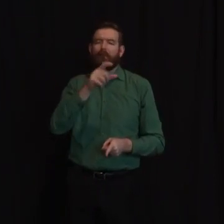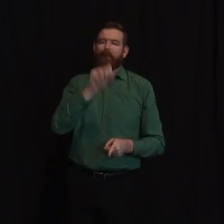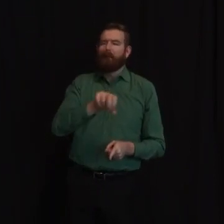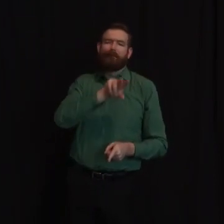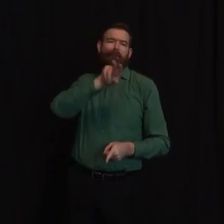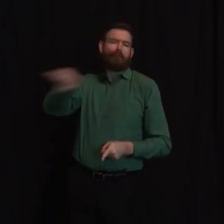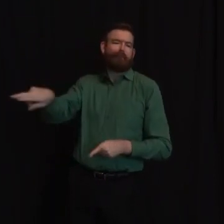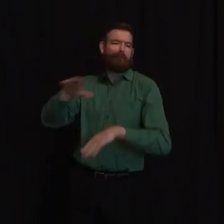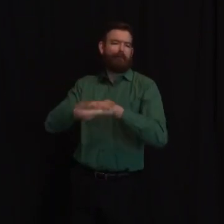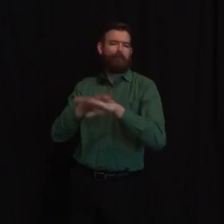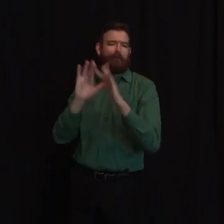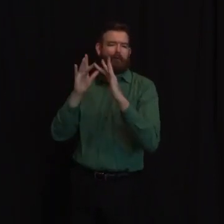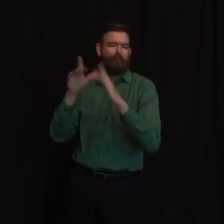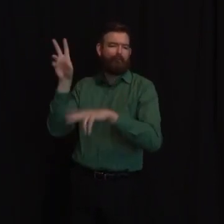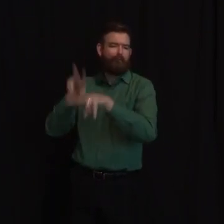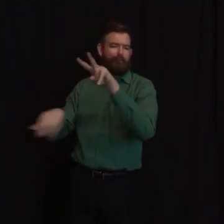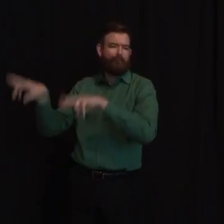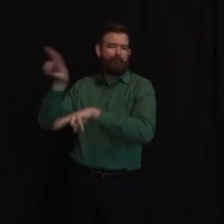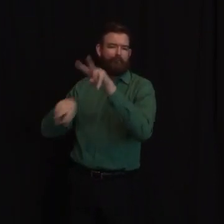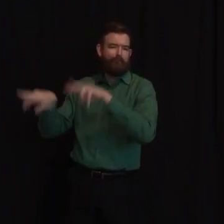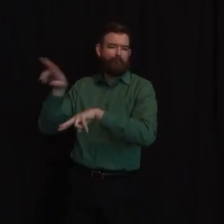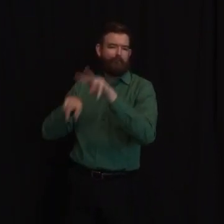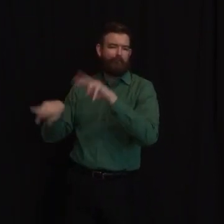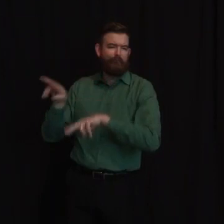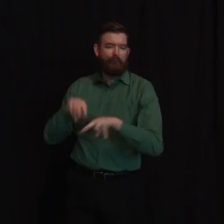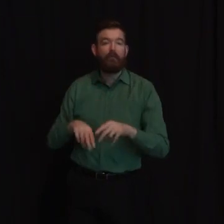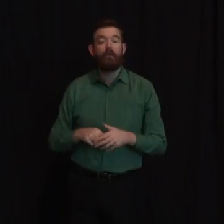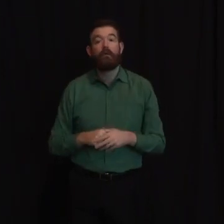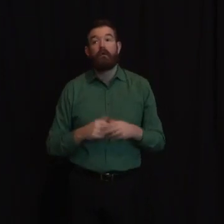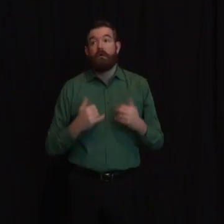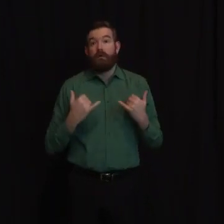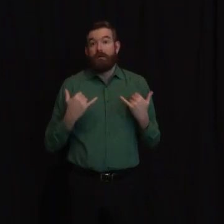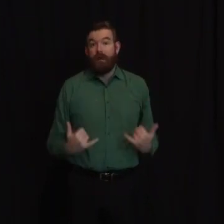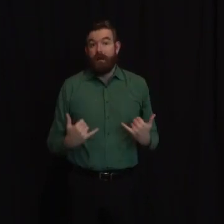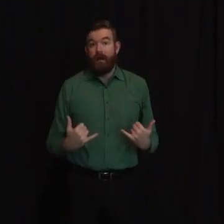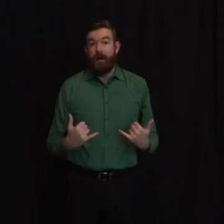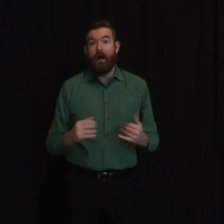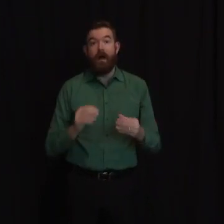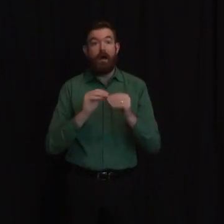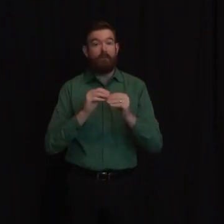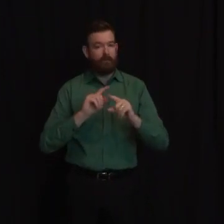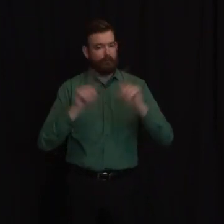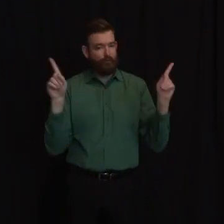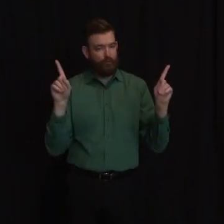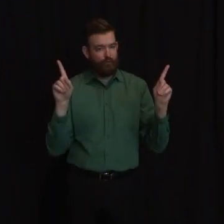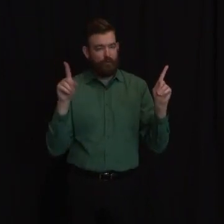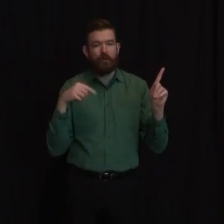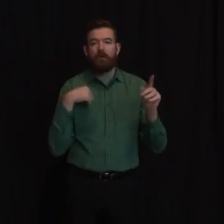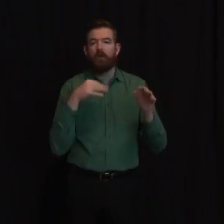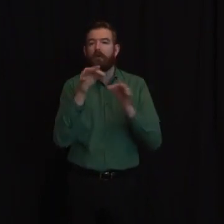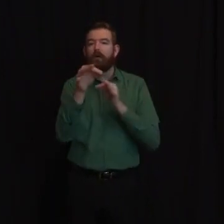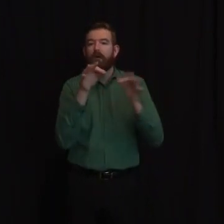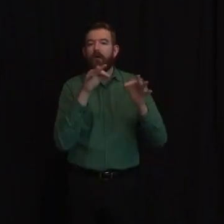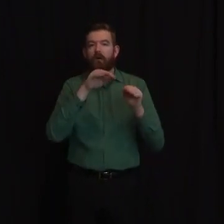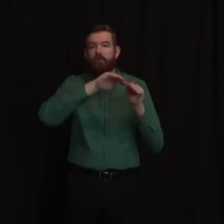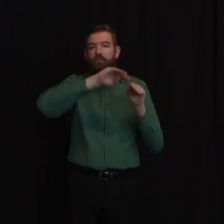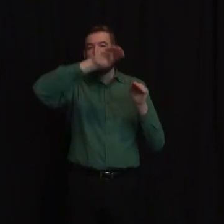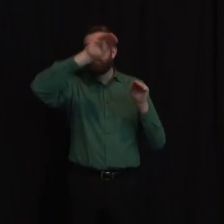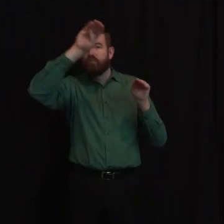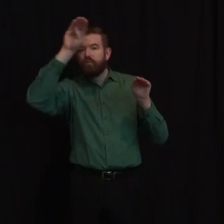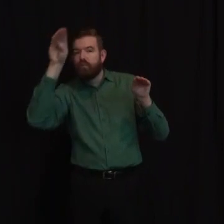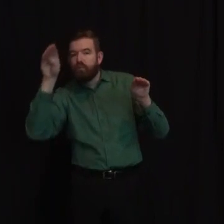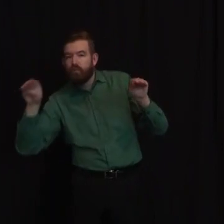covid19.nj.gov, and we'll continue to do this, by the way. But we'll now be plotting these numbers over sort of a rolling 3-week